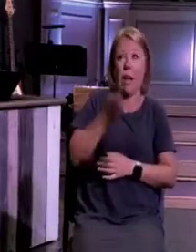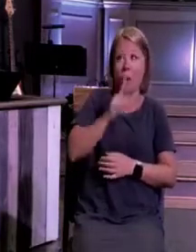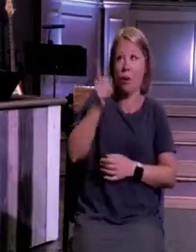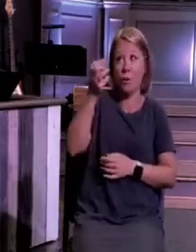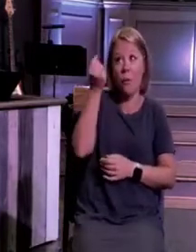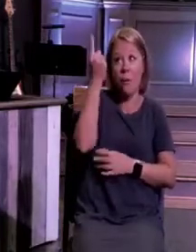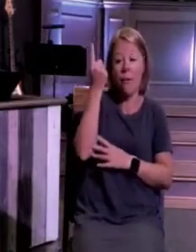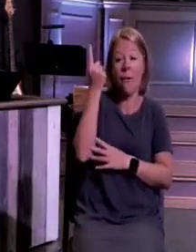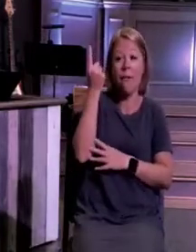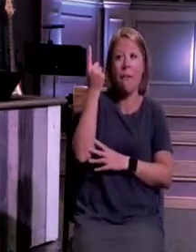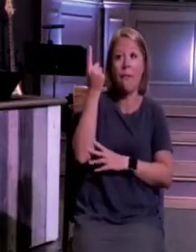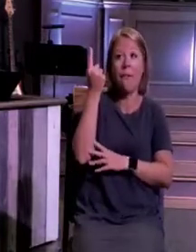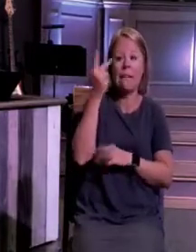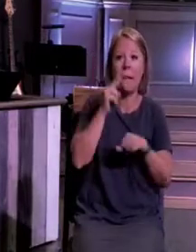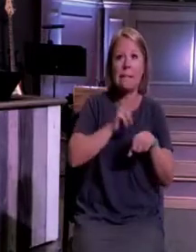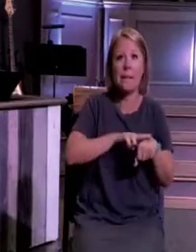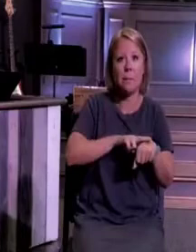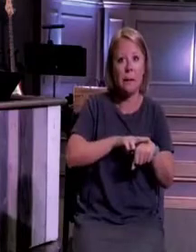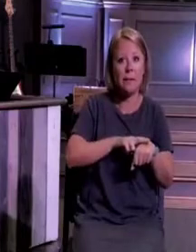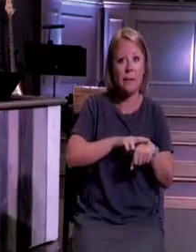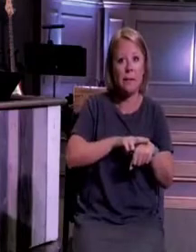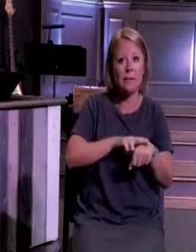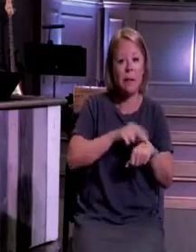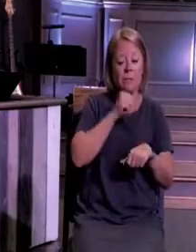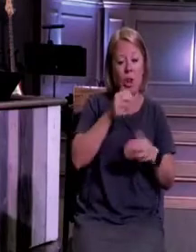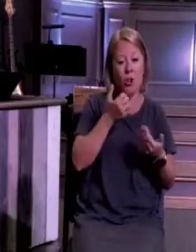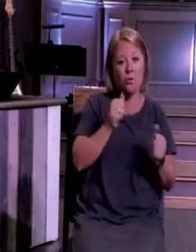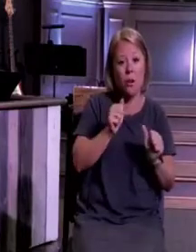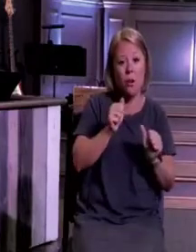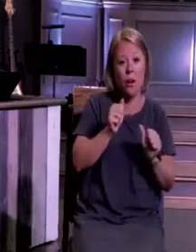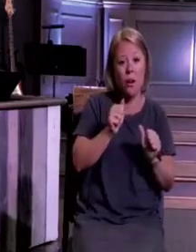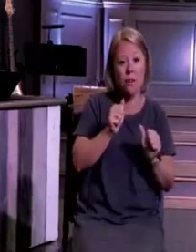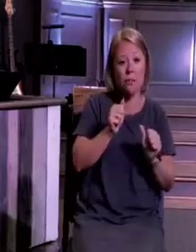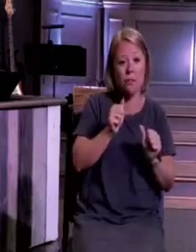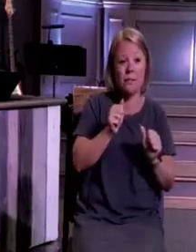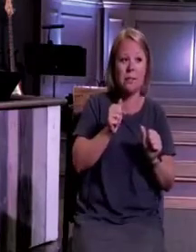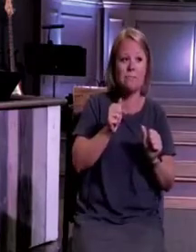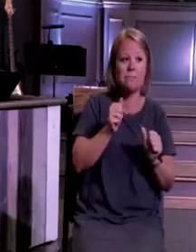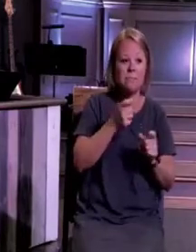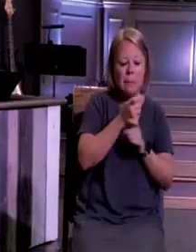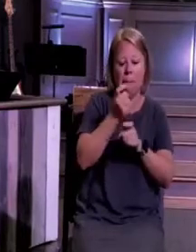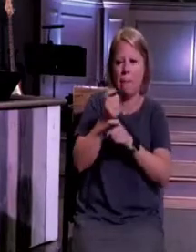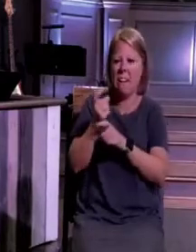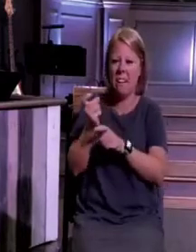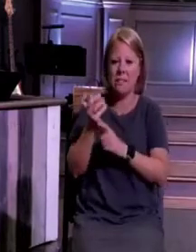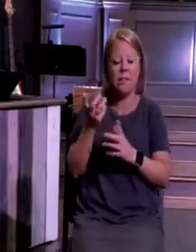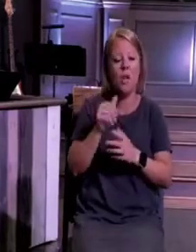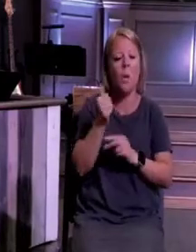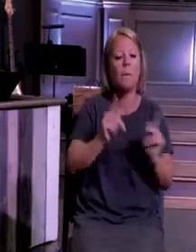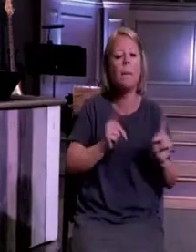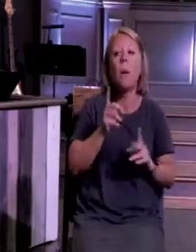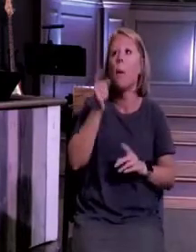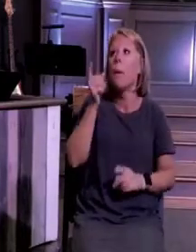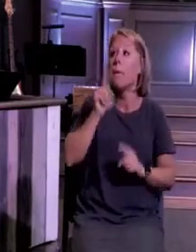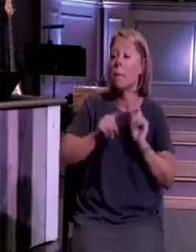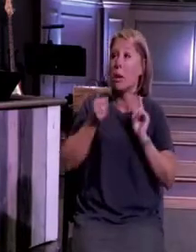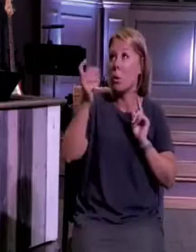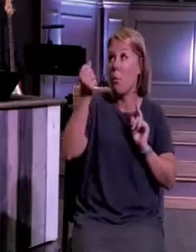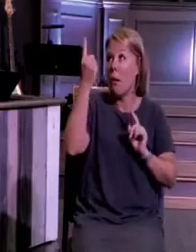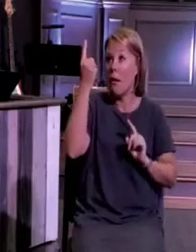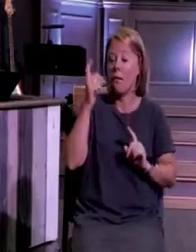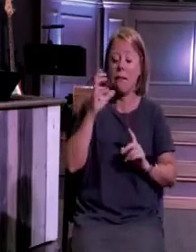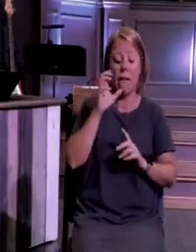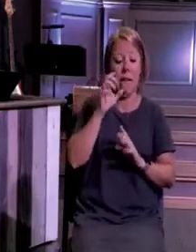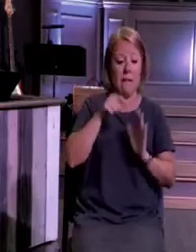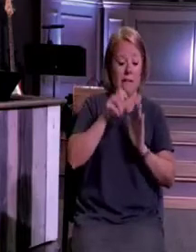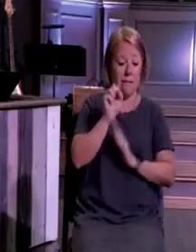understand that typically, and I'm not trying to make fun of anybody, I'm not trying to do that, but I said, God, you do understand that typically in the